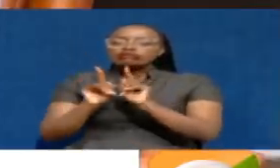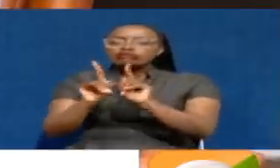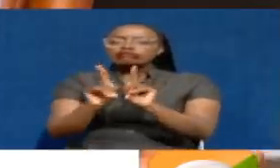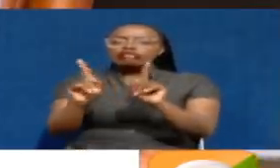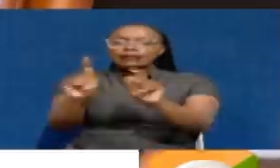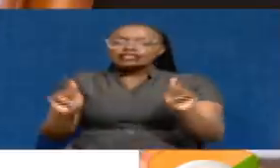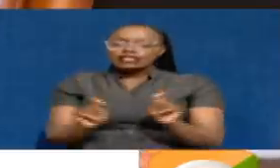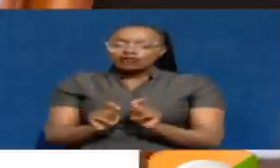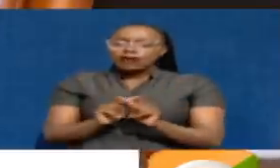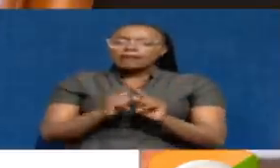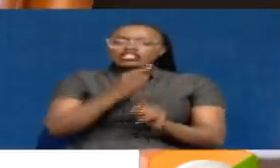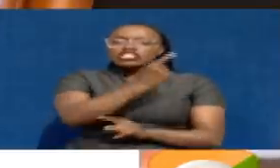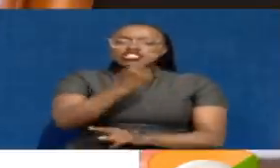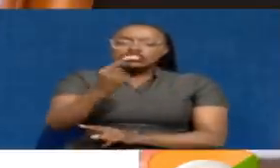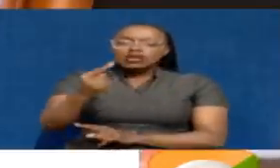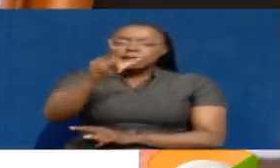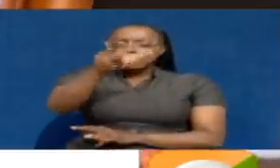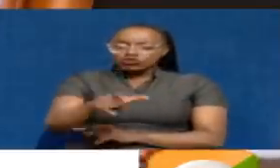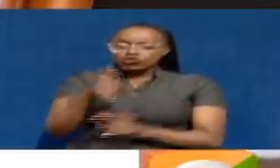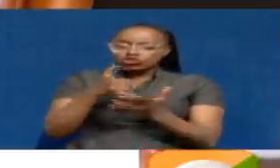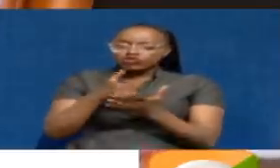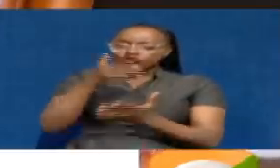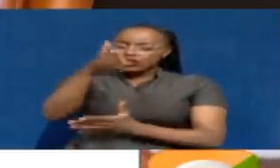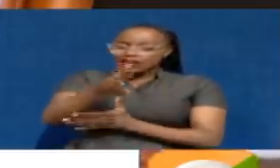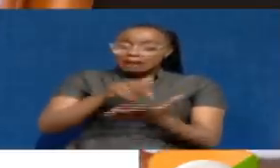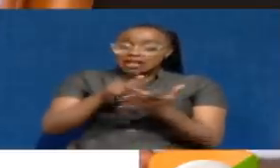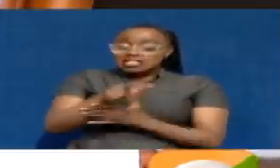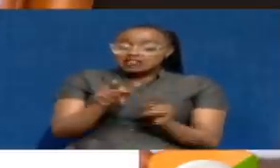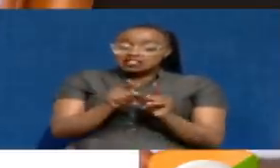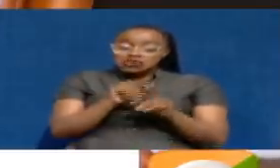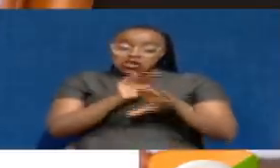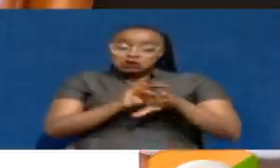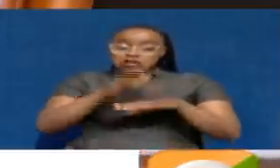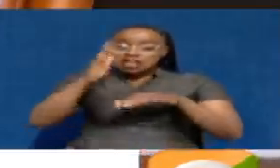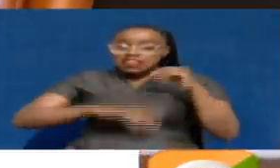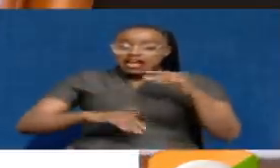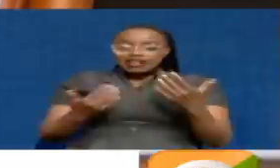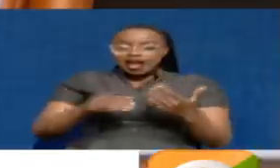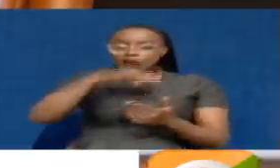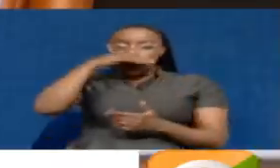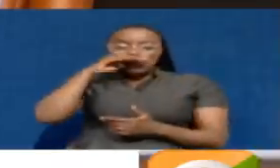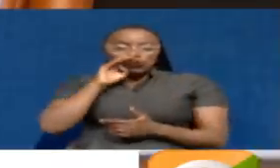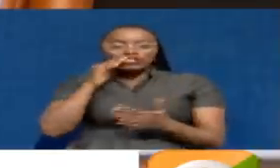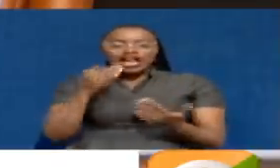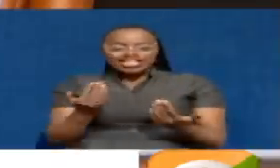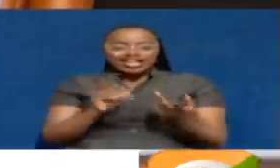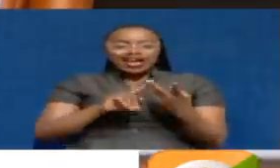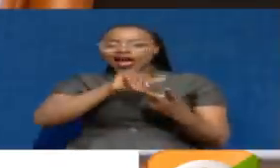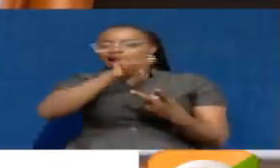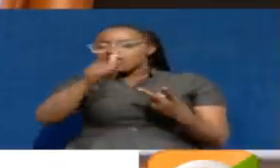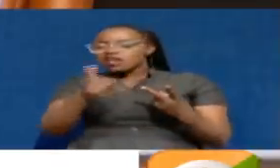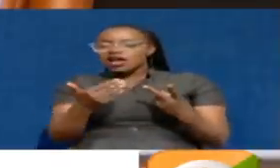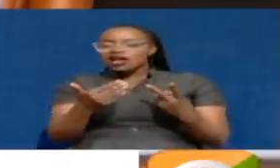team. Na kila mmoja alikuwa anacheza. Hawezi kusema atalicheza mzuri kushinda Msalia upande